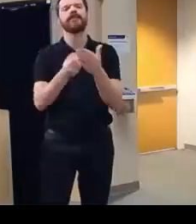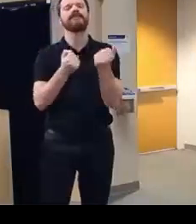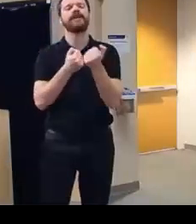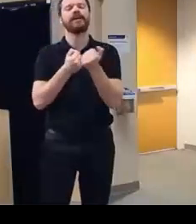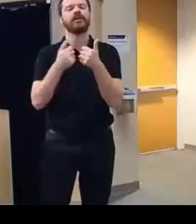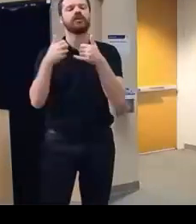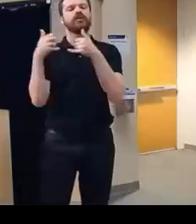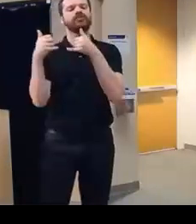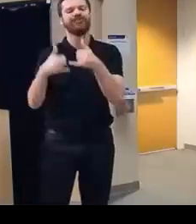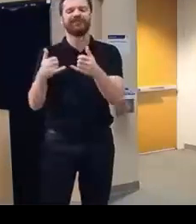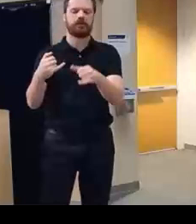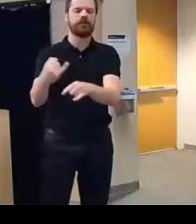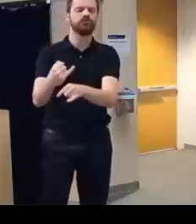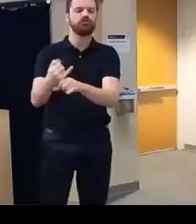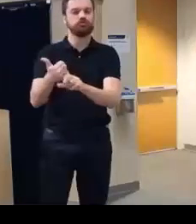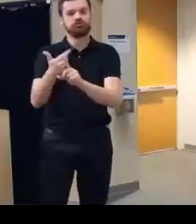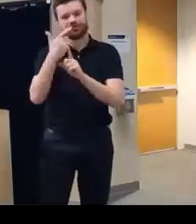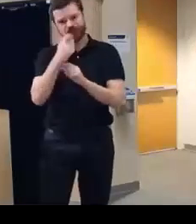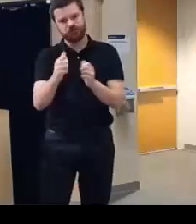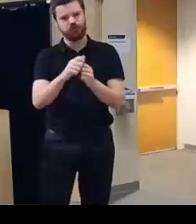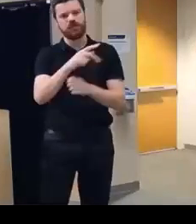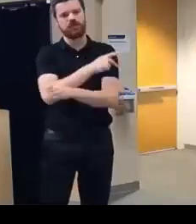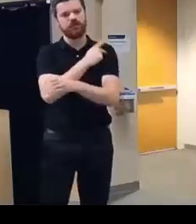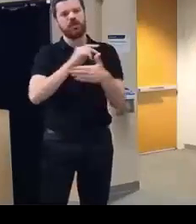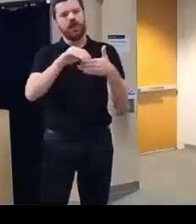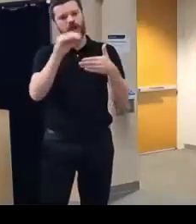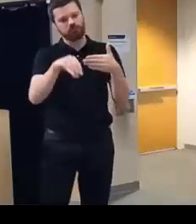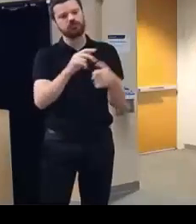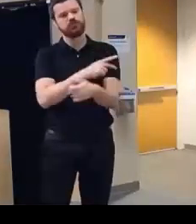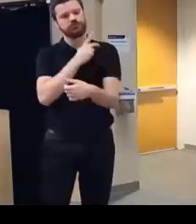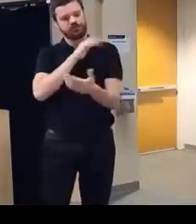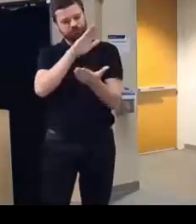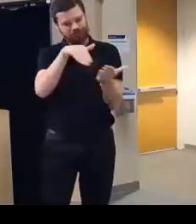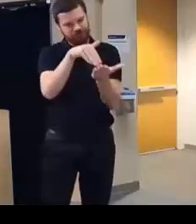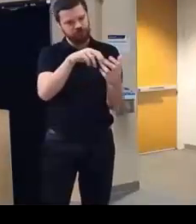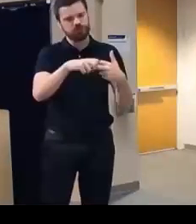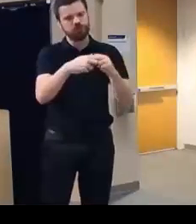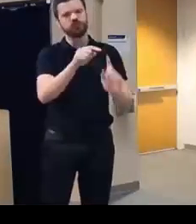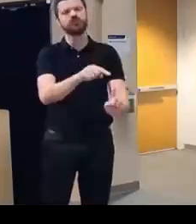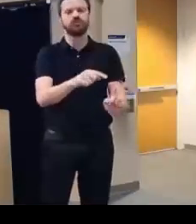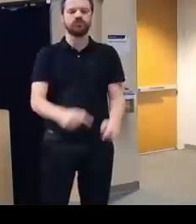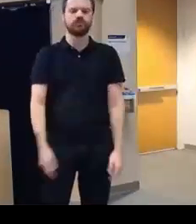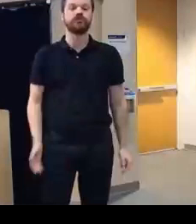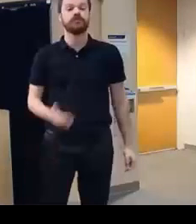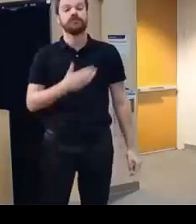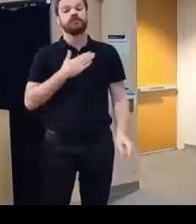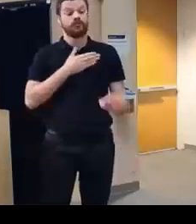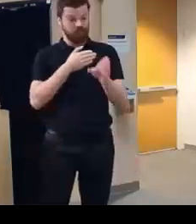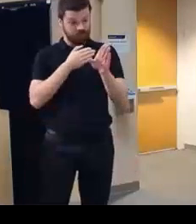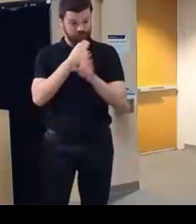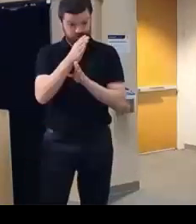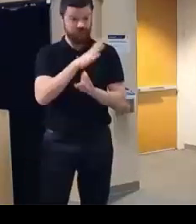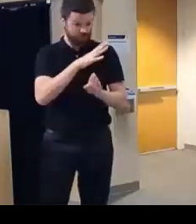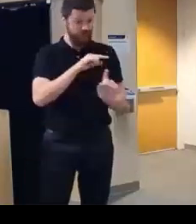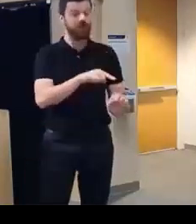grant institution that is really interested in patient outcomes and patient-centered issues. So my area, lending that